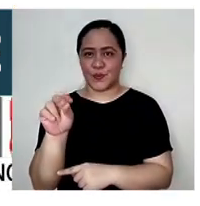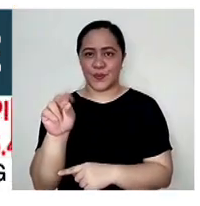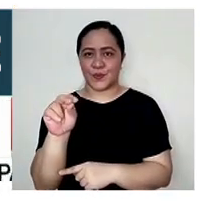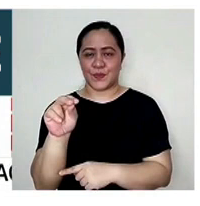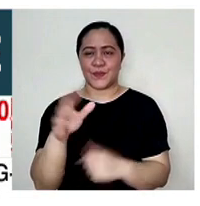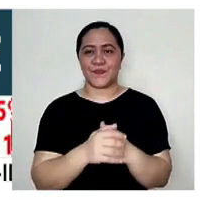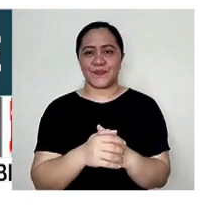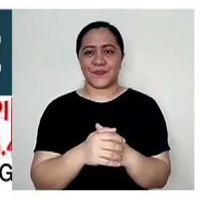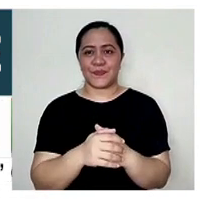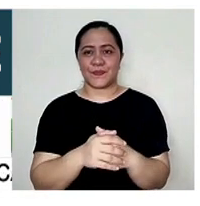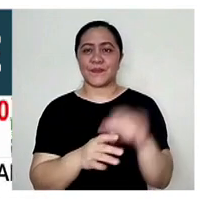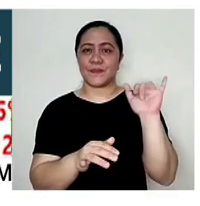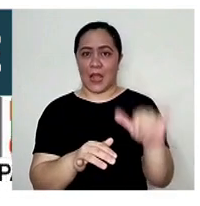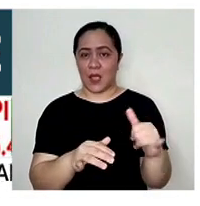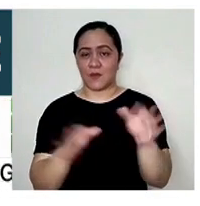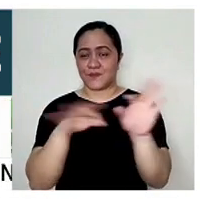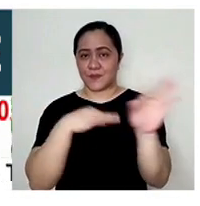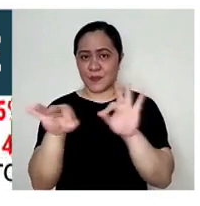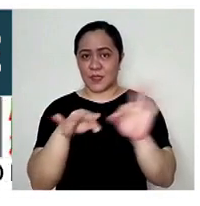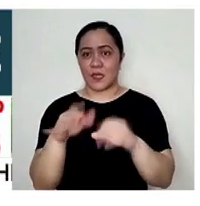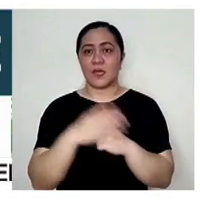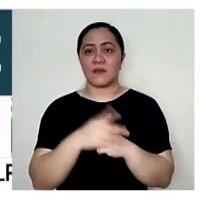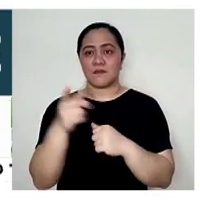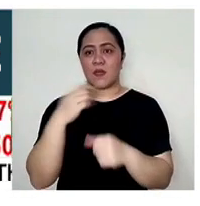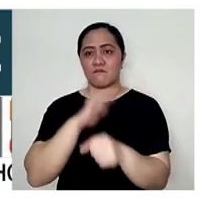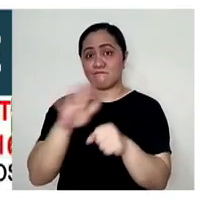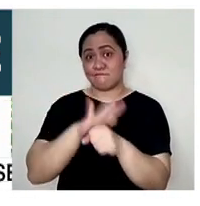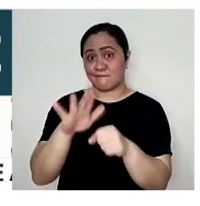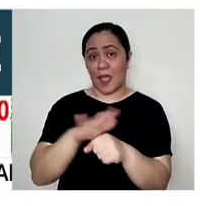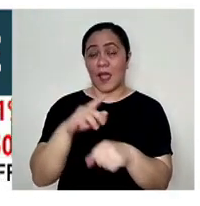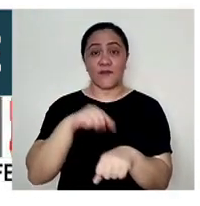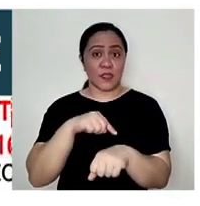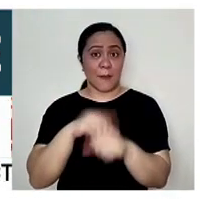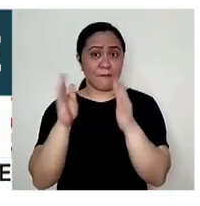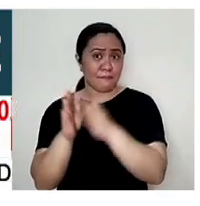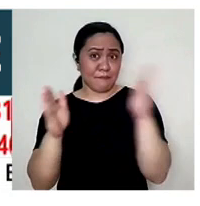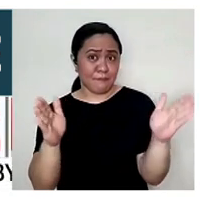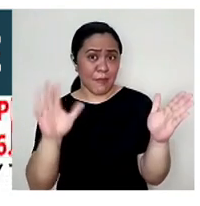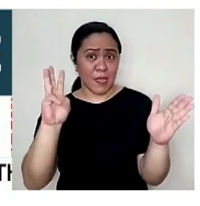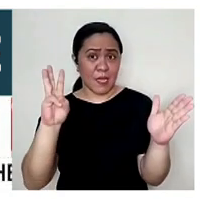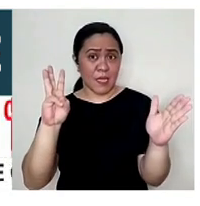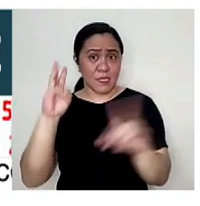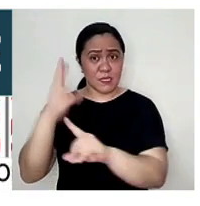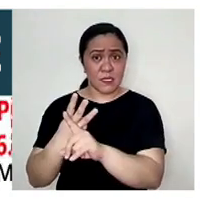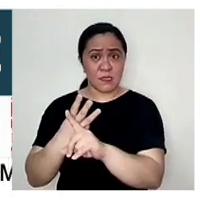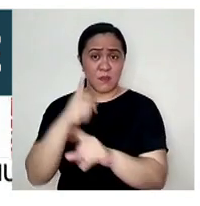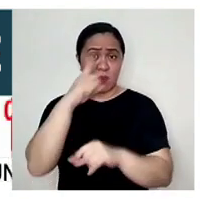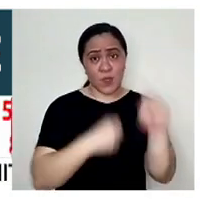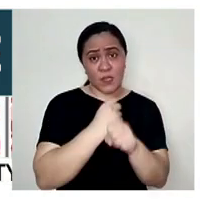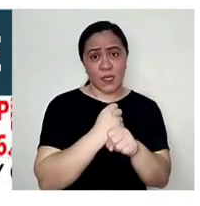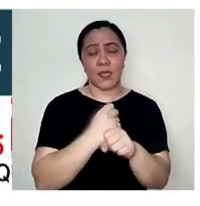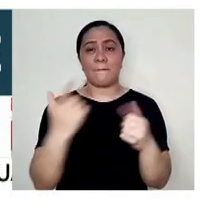Bravo, as you said, we have enough time. There's, what, 6 to a year to get this communication campaign